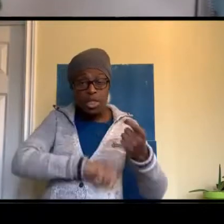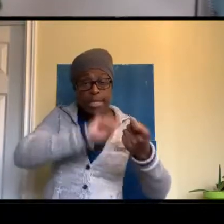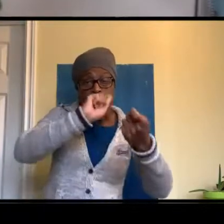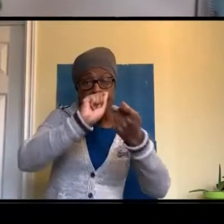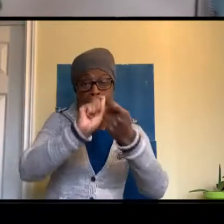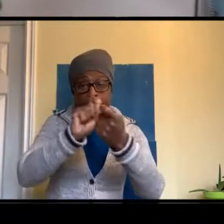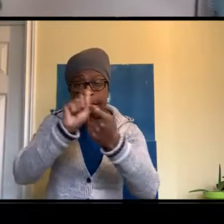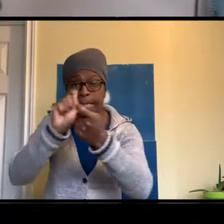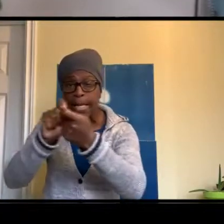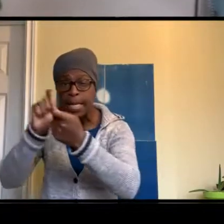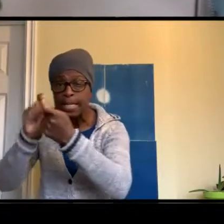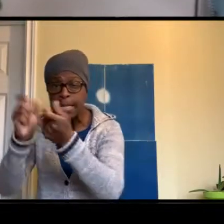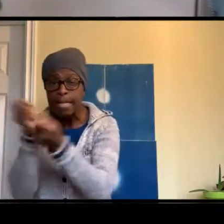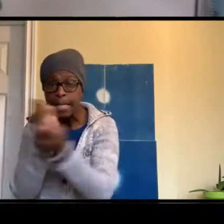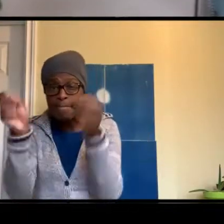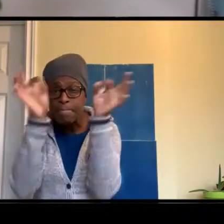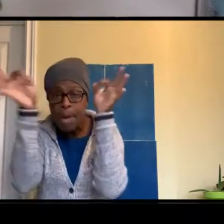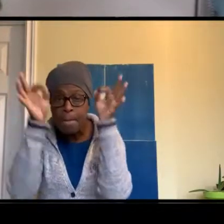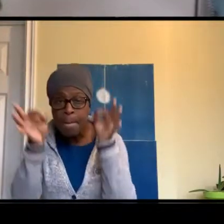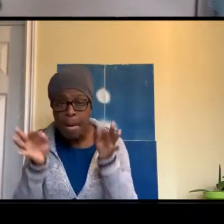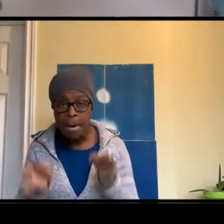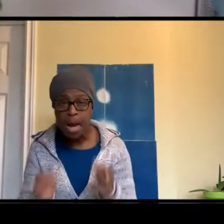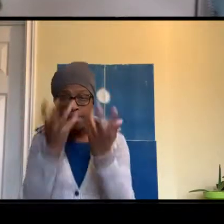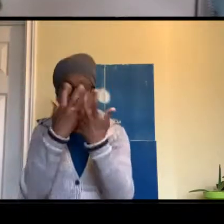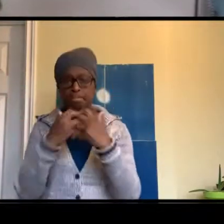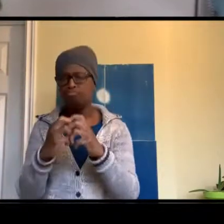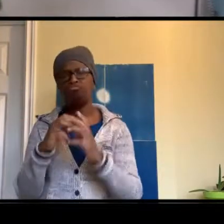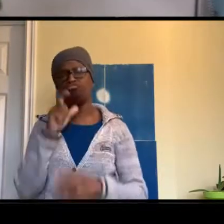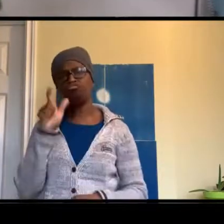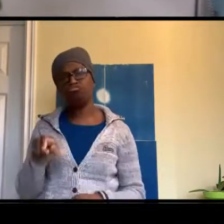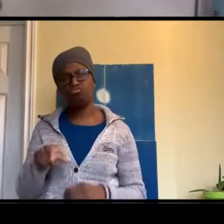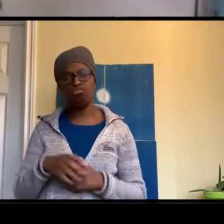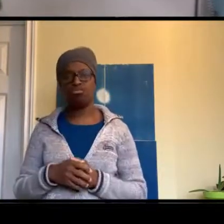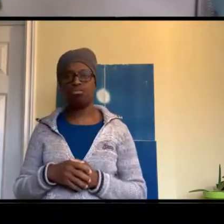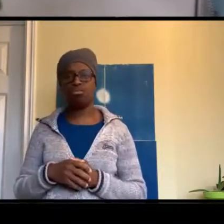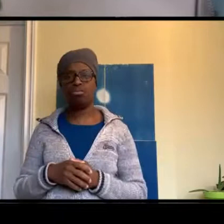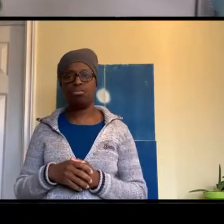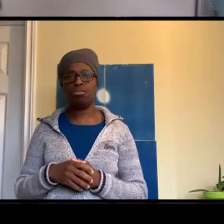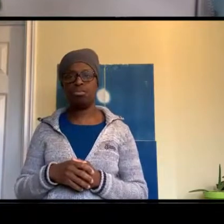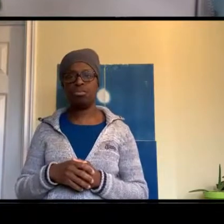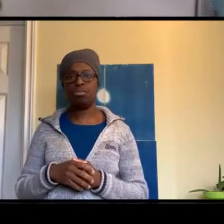to have everything set in stone, and that can be a burden that you can take off